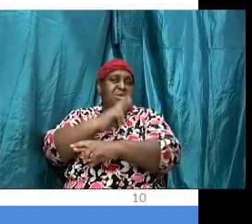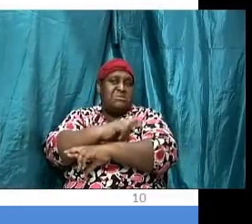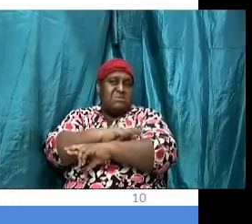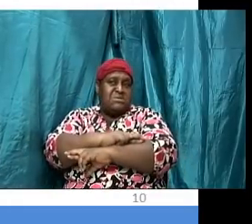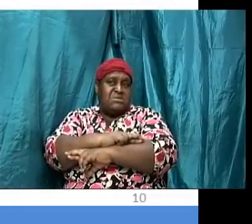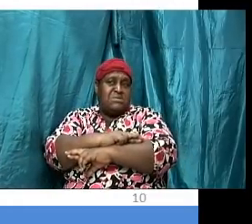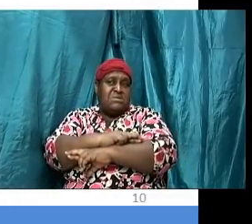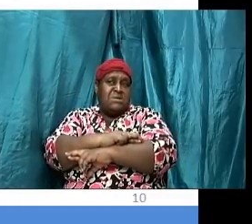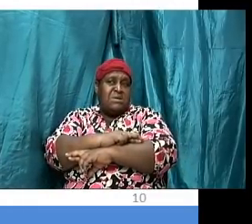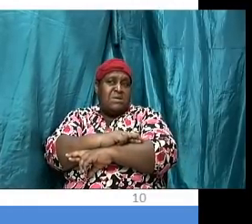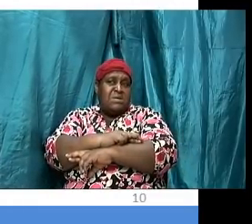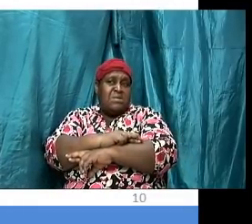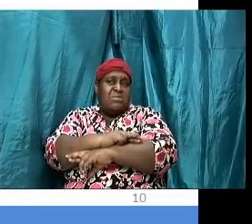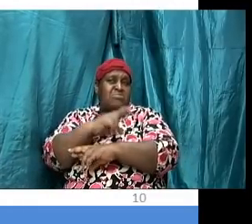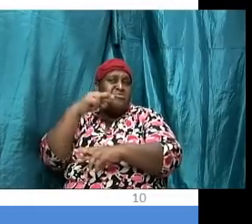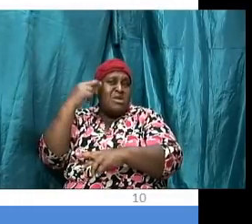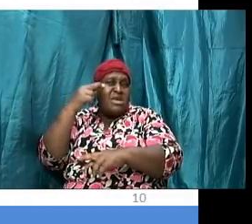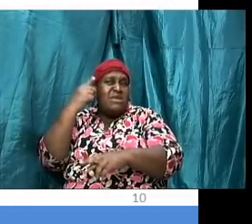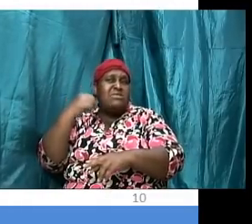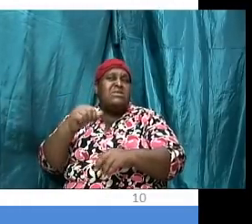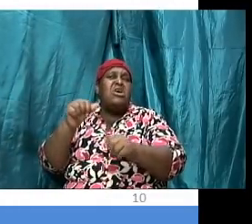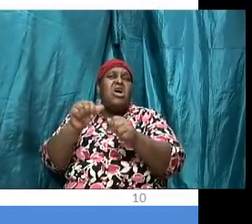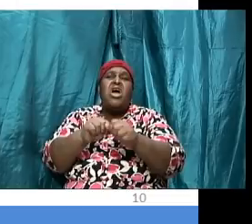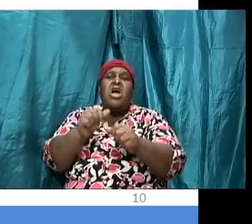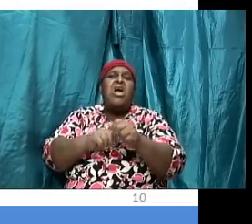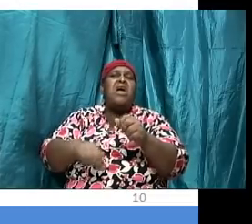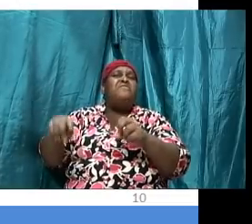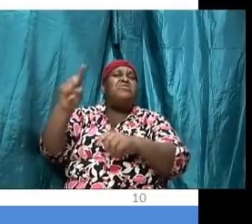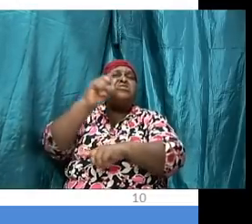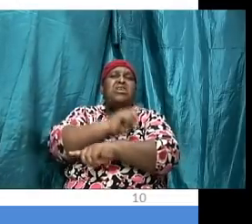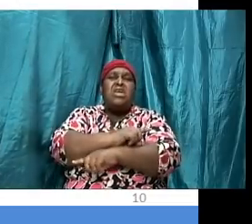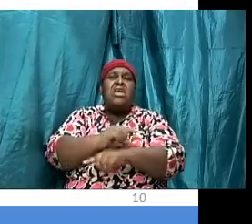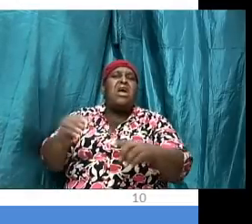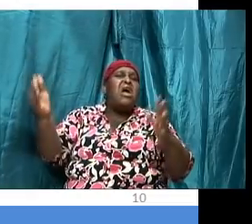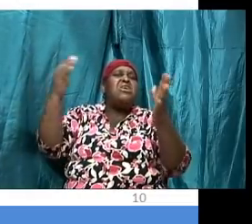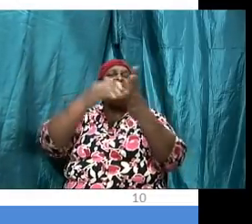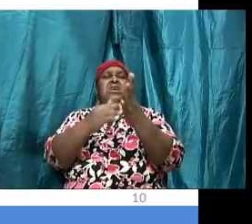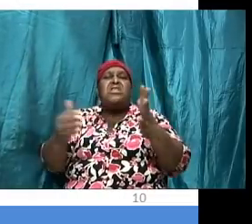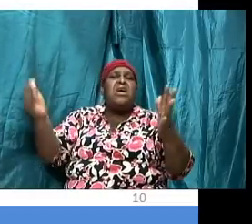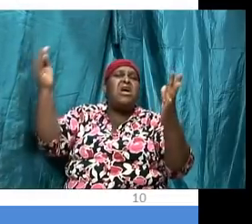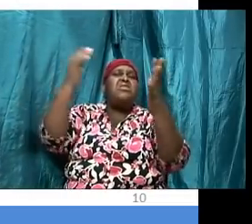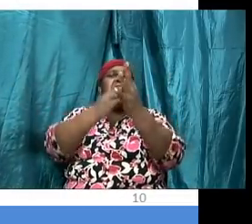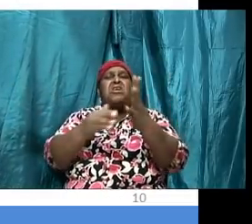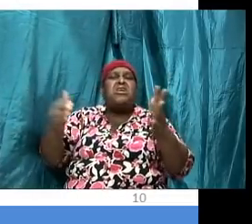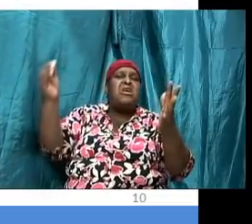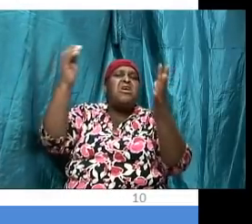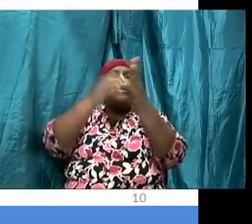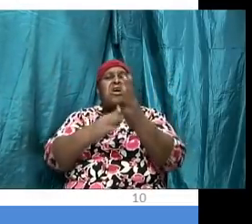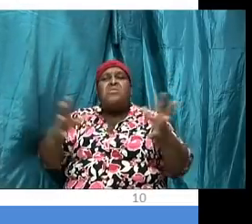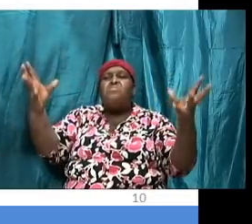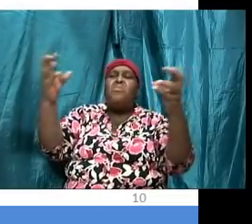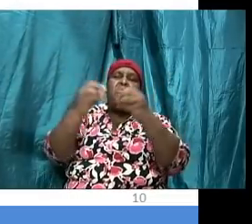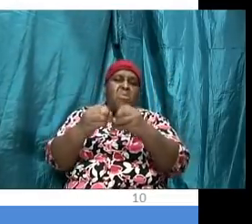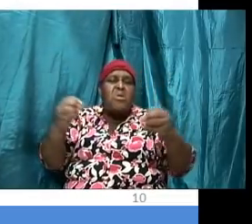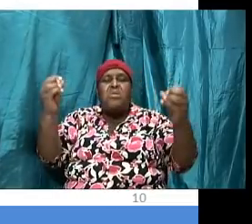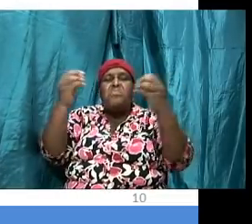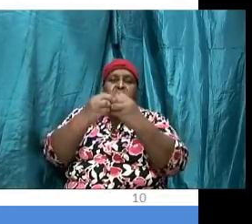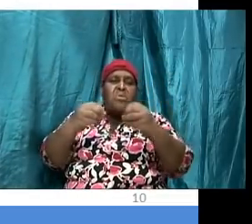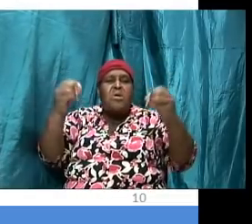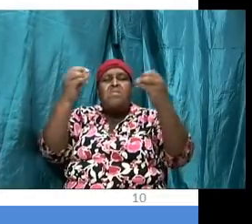this is every day they would offer again and again more and more